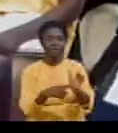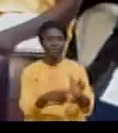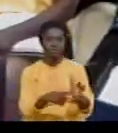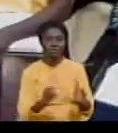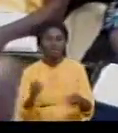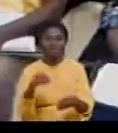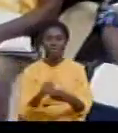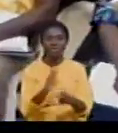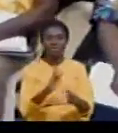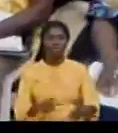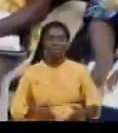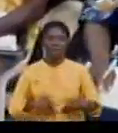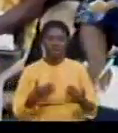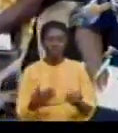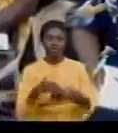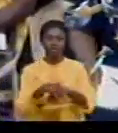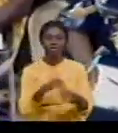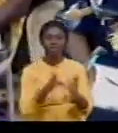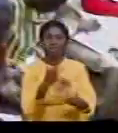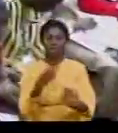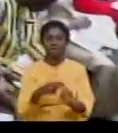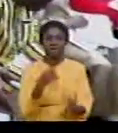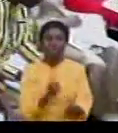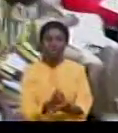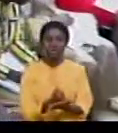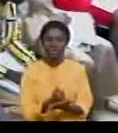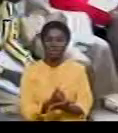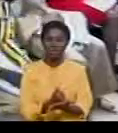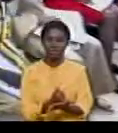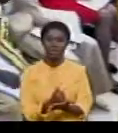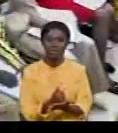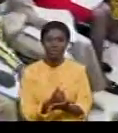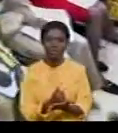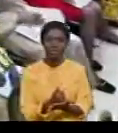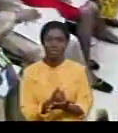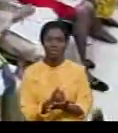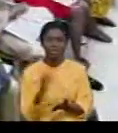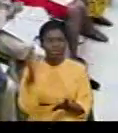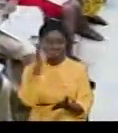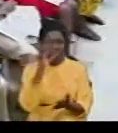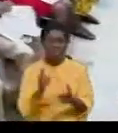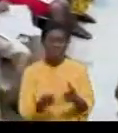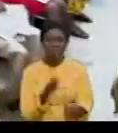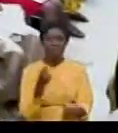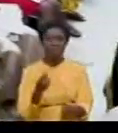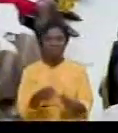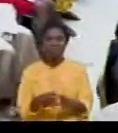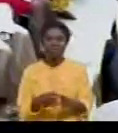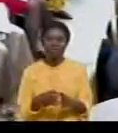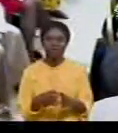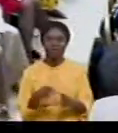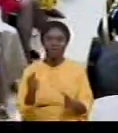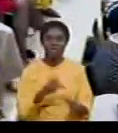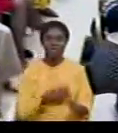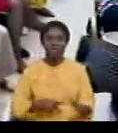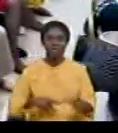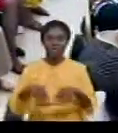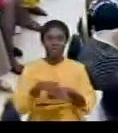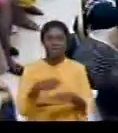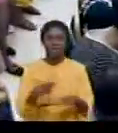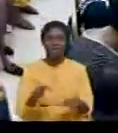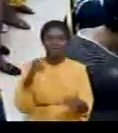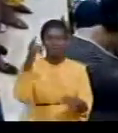life tonight. In Jesus' name, seek ye first the kingdom of